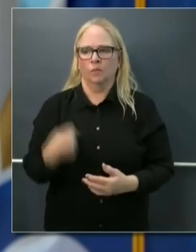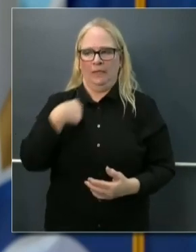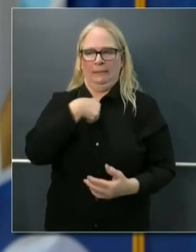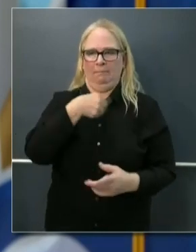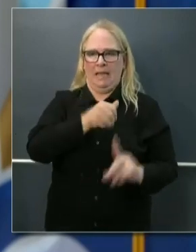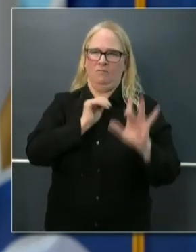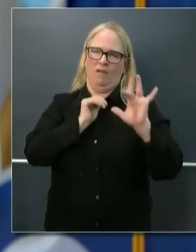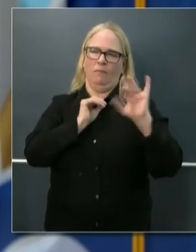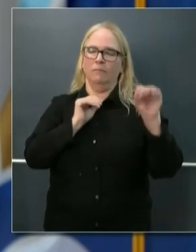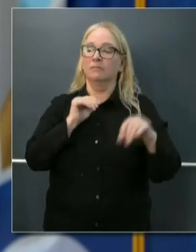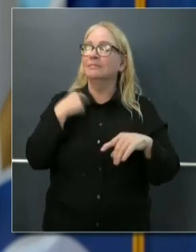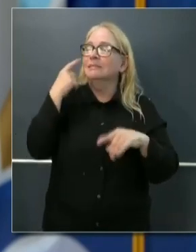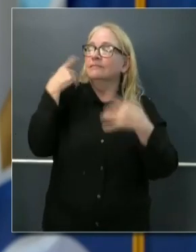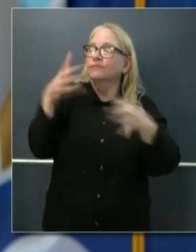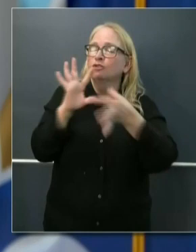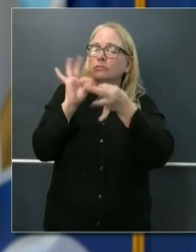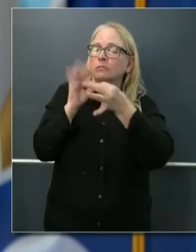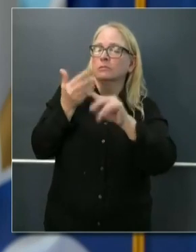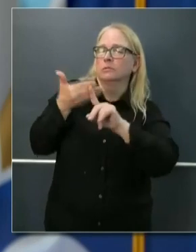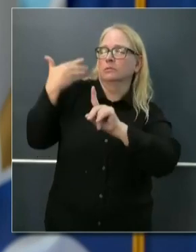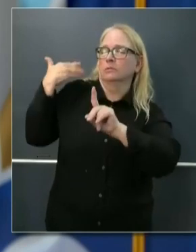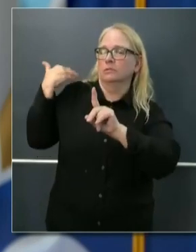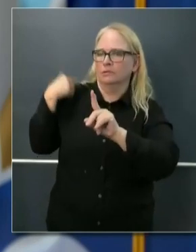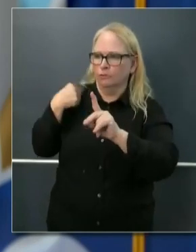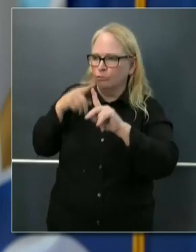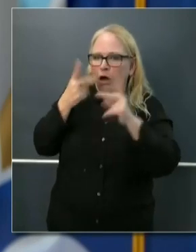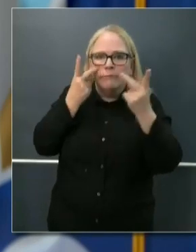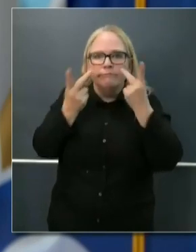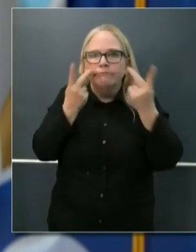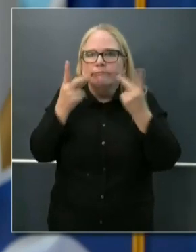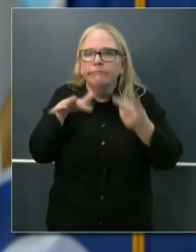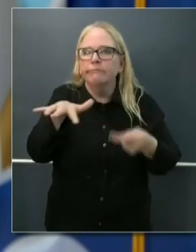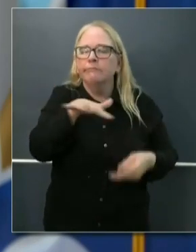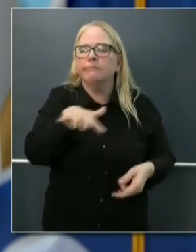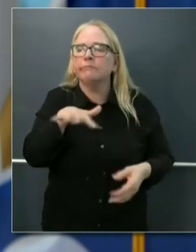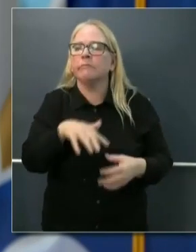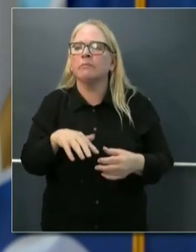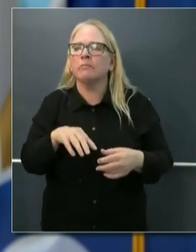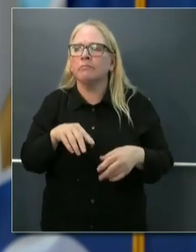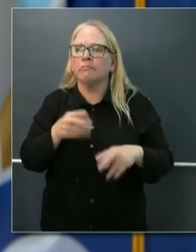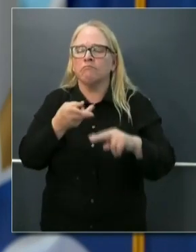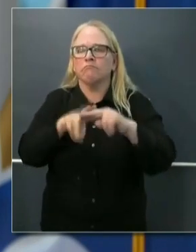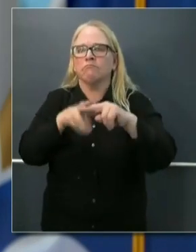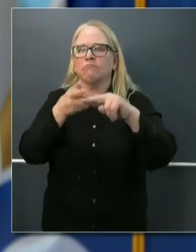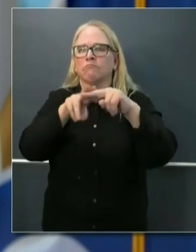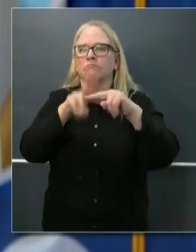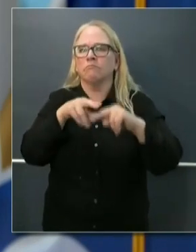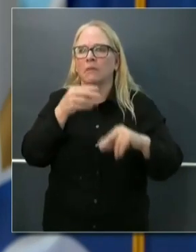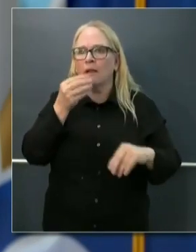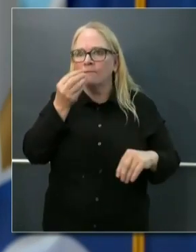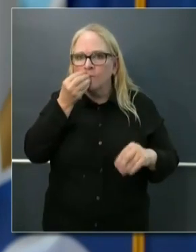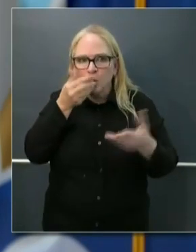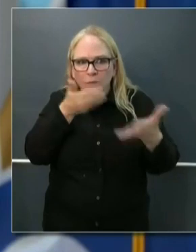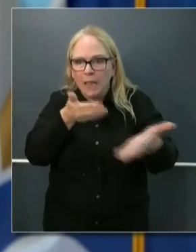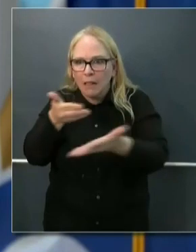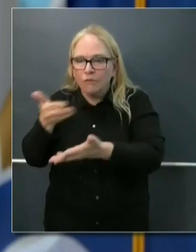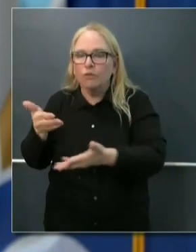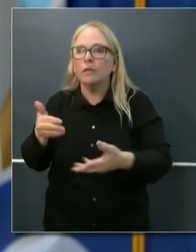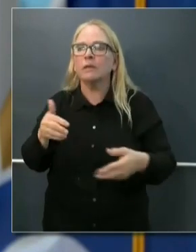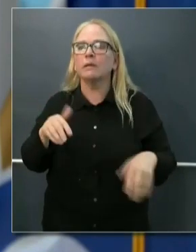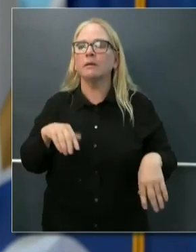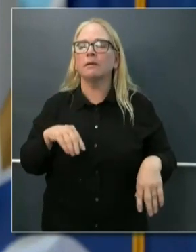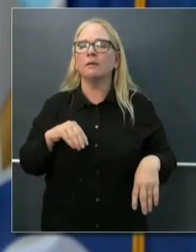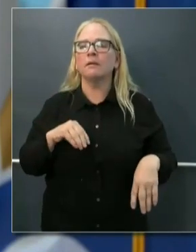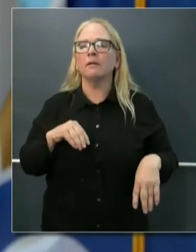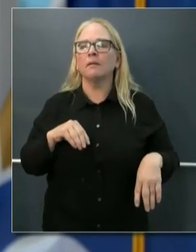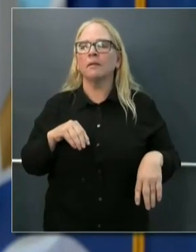earlier, if we start seeing significant sales of food, we'll see sales tax